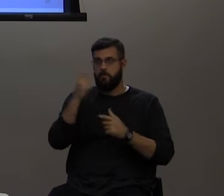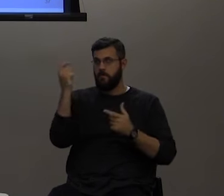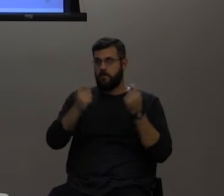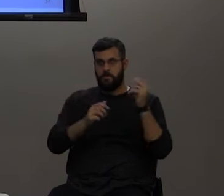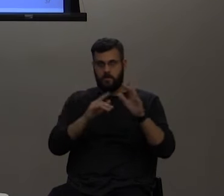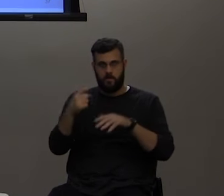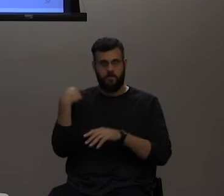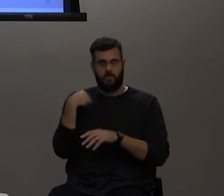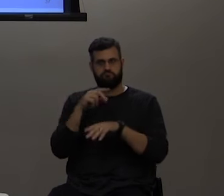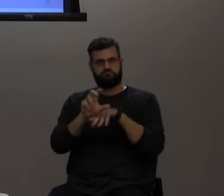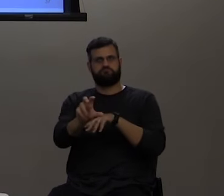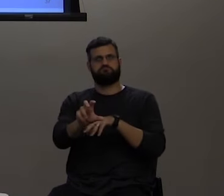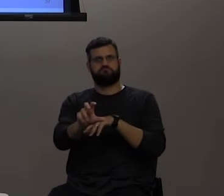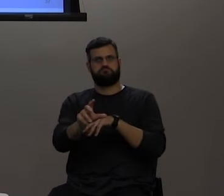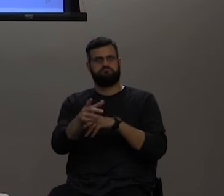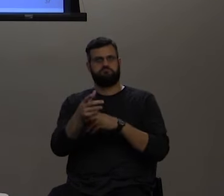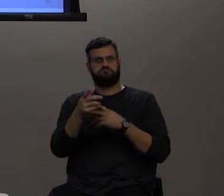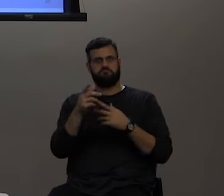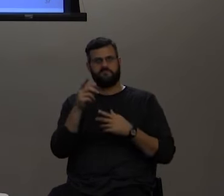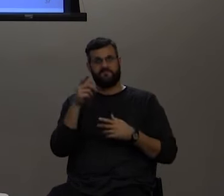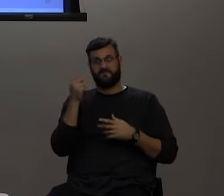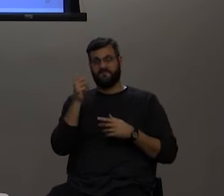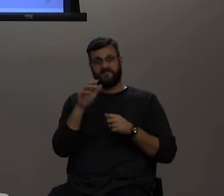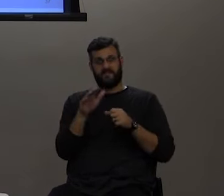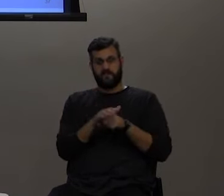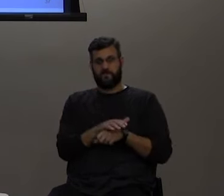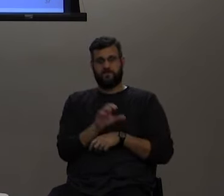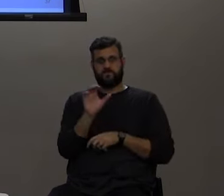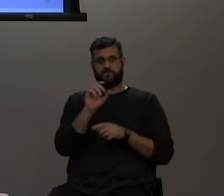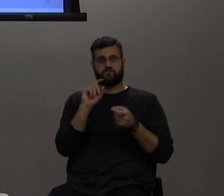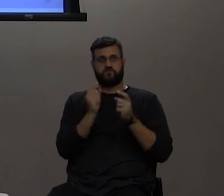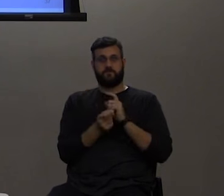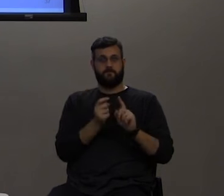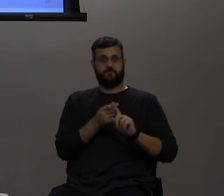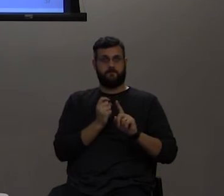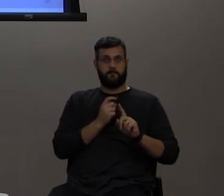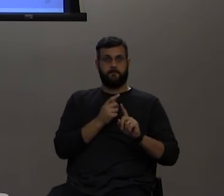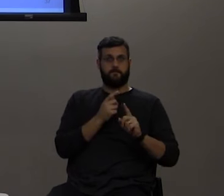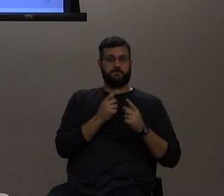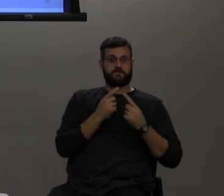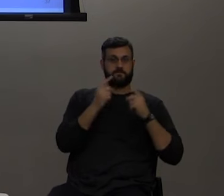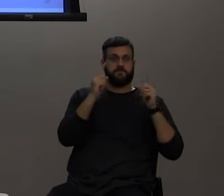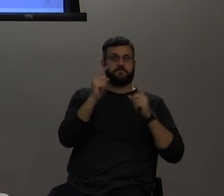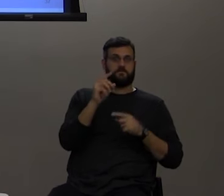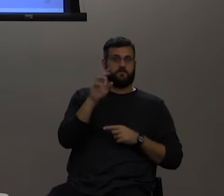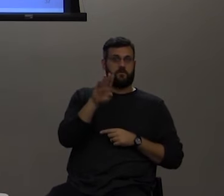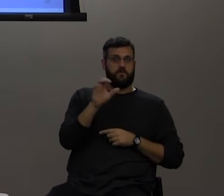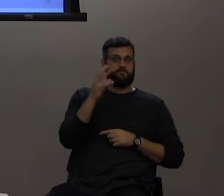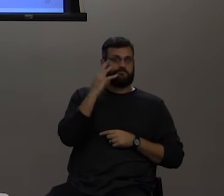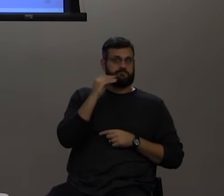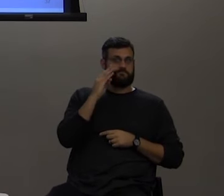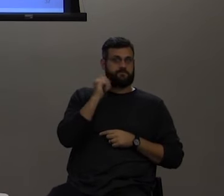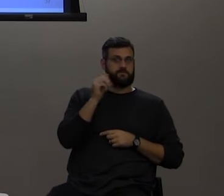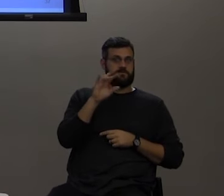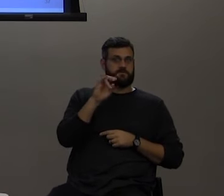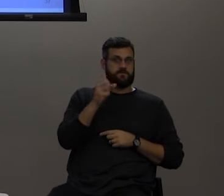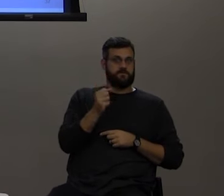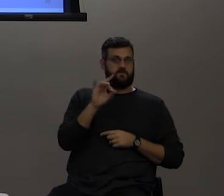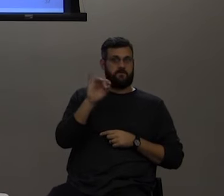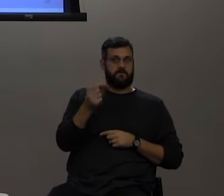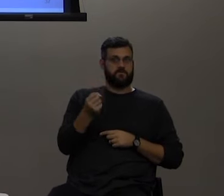game. This is a complete sea change from the success that Boyle County had in the 70s and